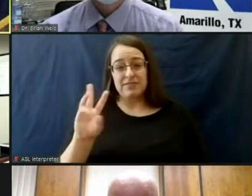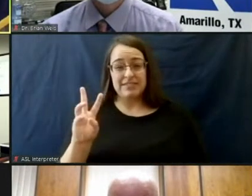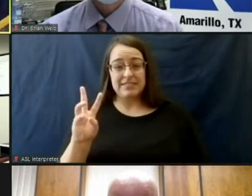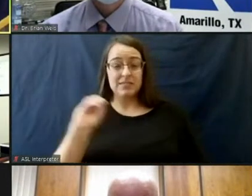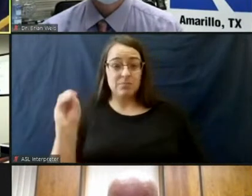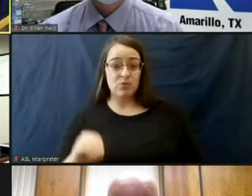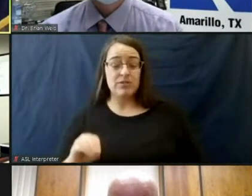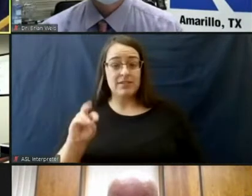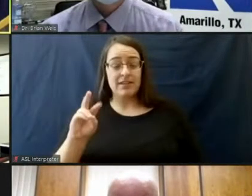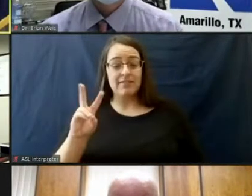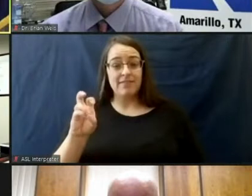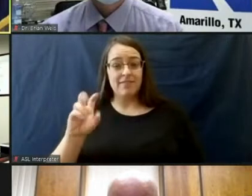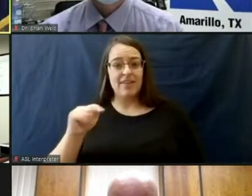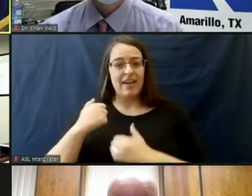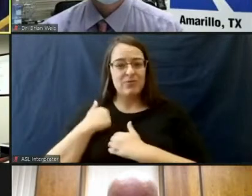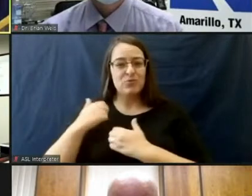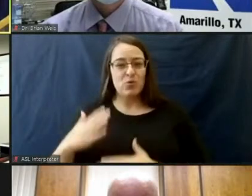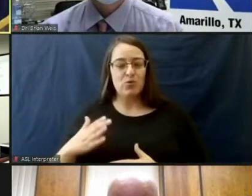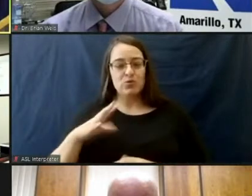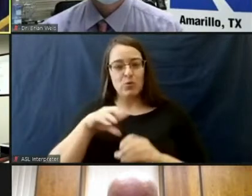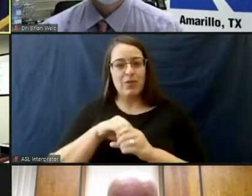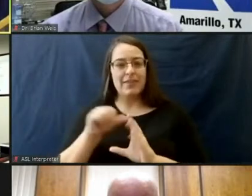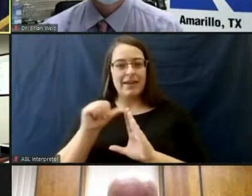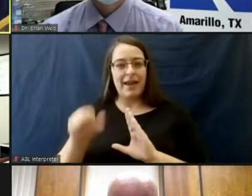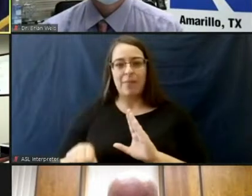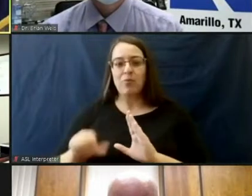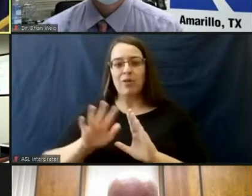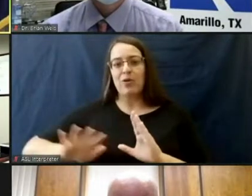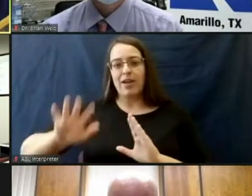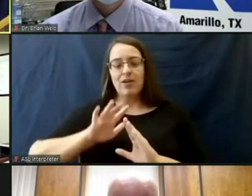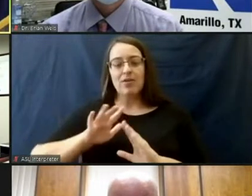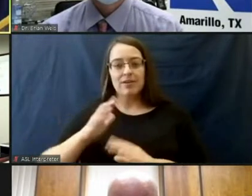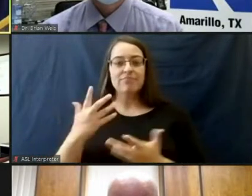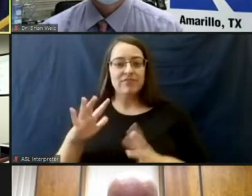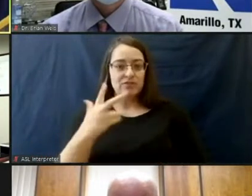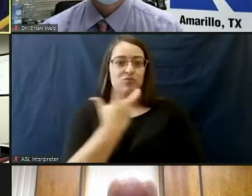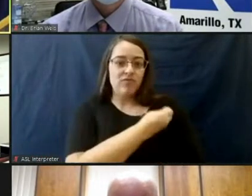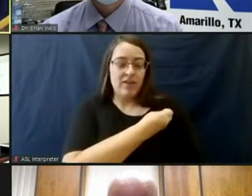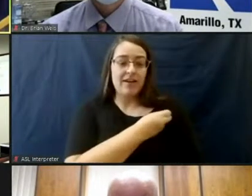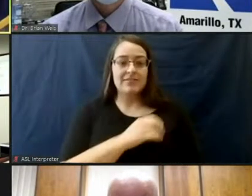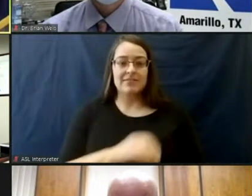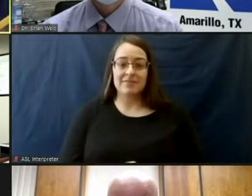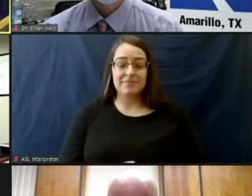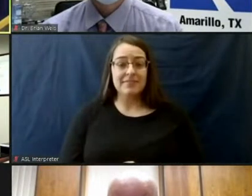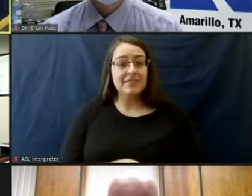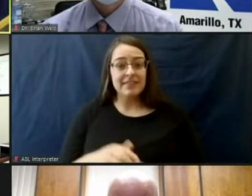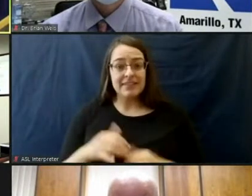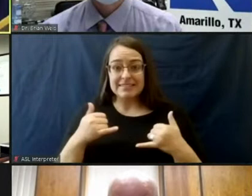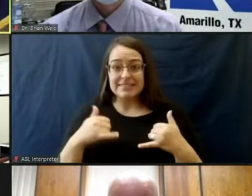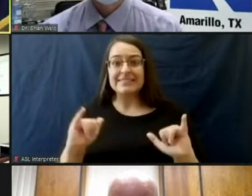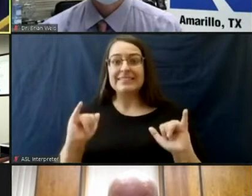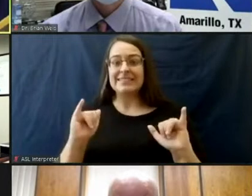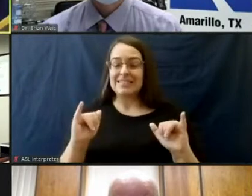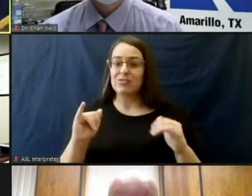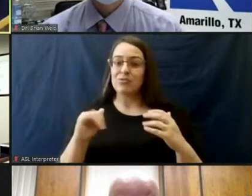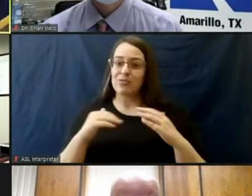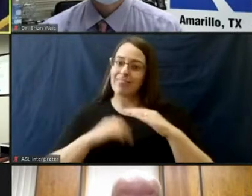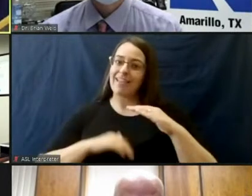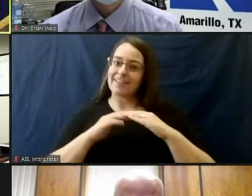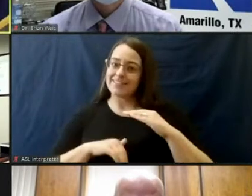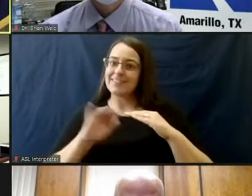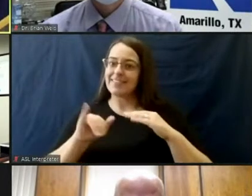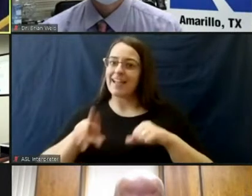VA healthcare system are vaccinated. That's still quite a bit short of that national average. It's a little bit better